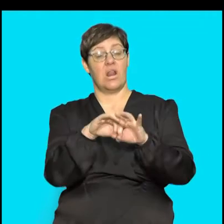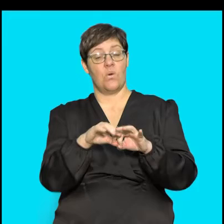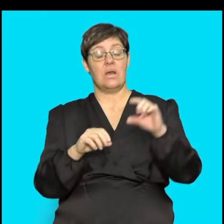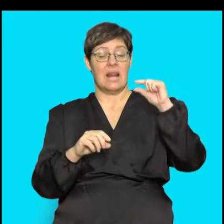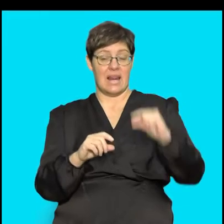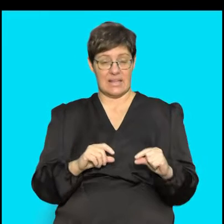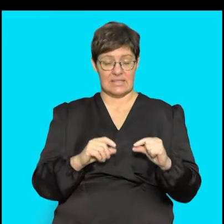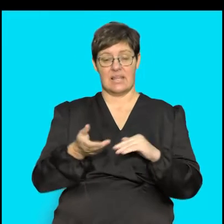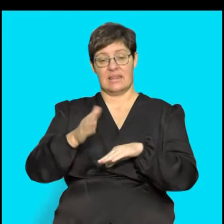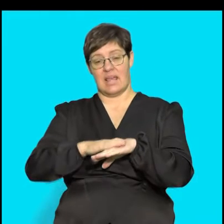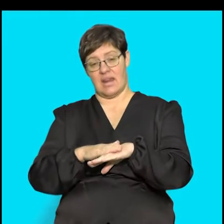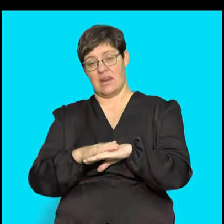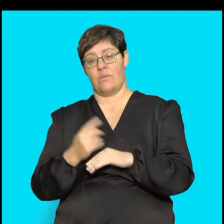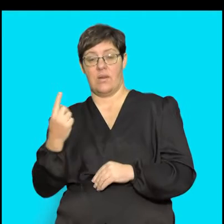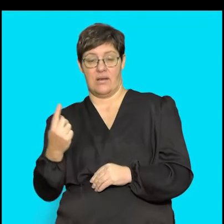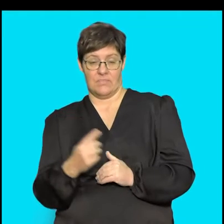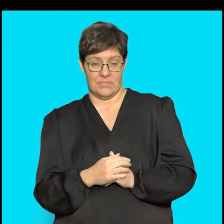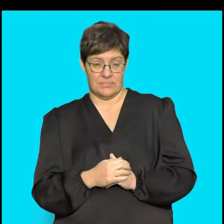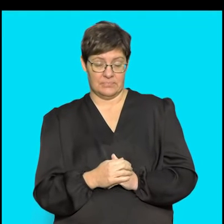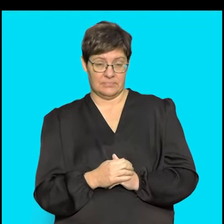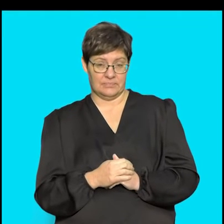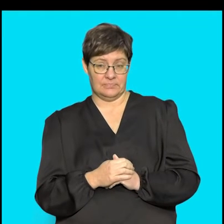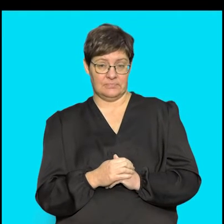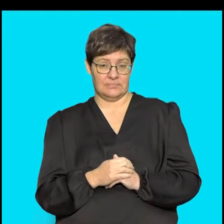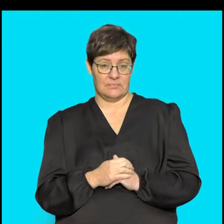value smaller than 1.